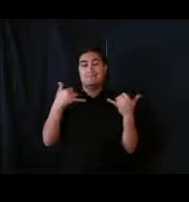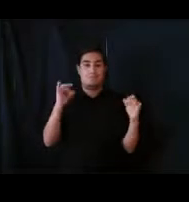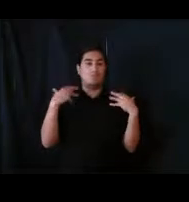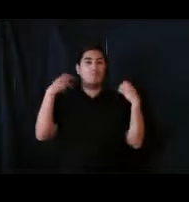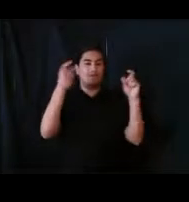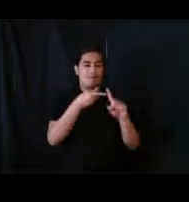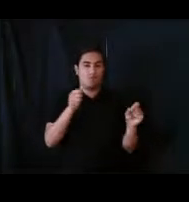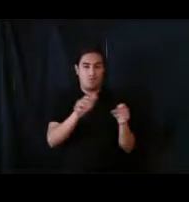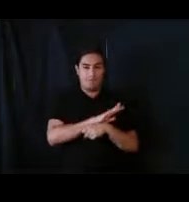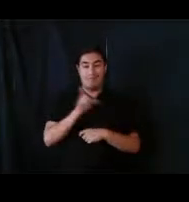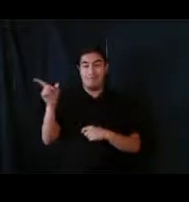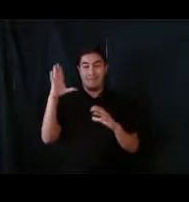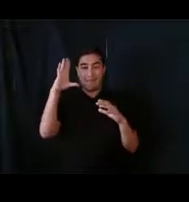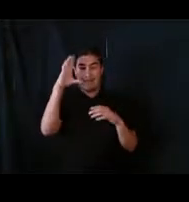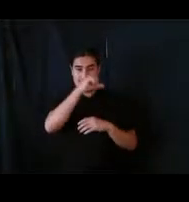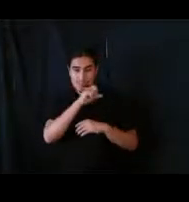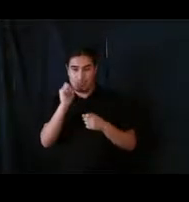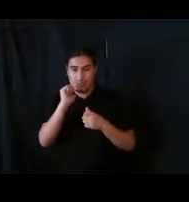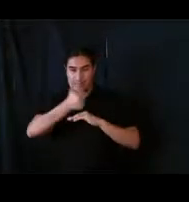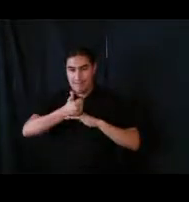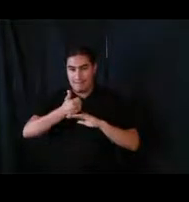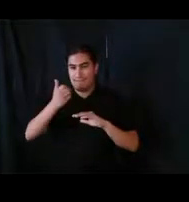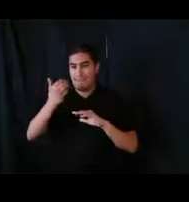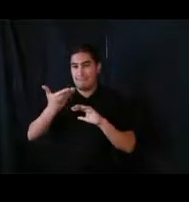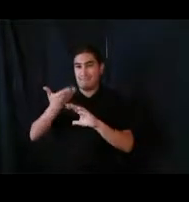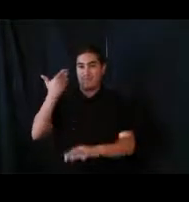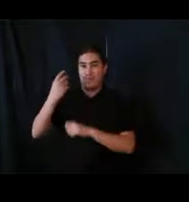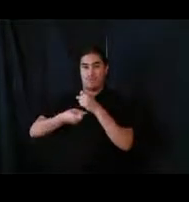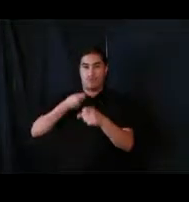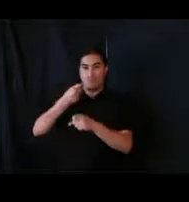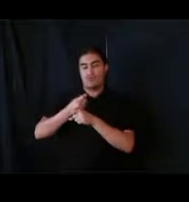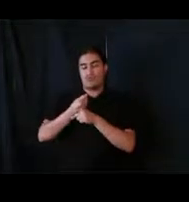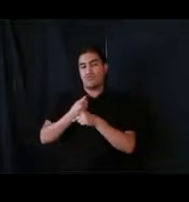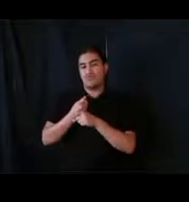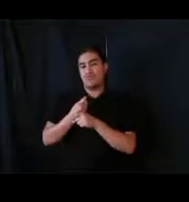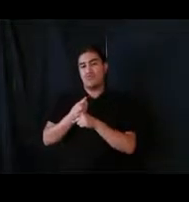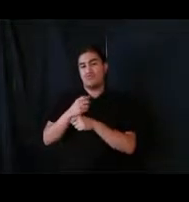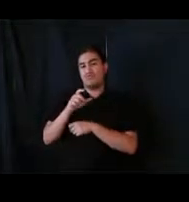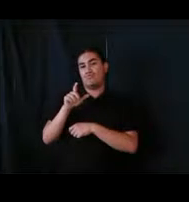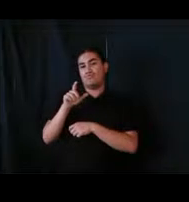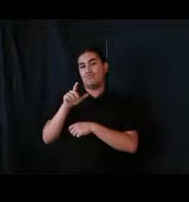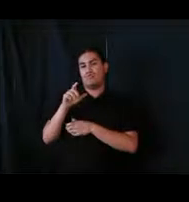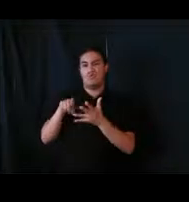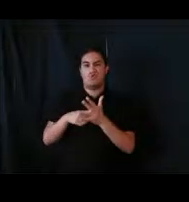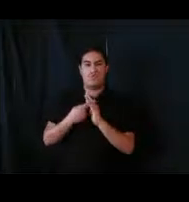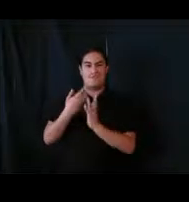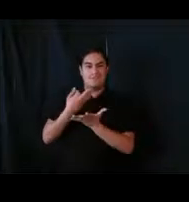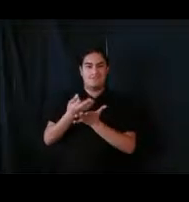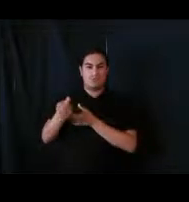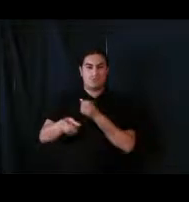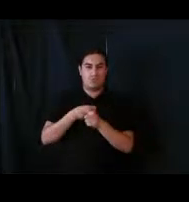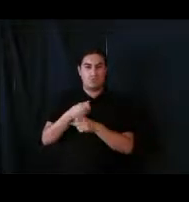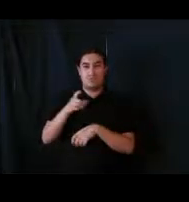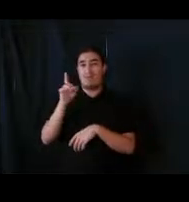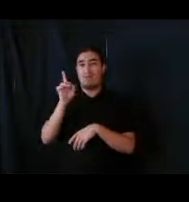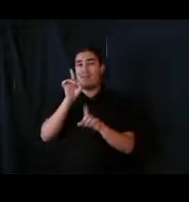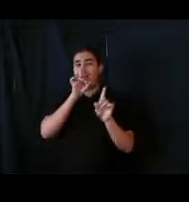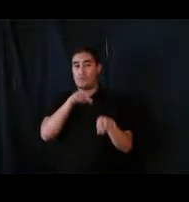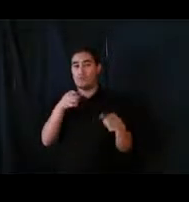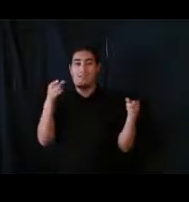estimates were made more than a year ago before the start of the 21 22 fiscal year it looks like actuals came in just about one